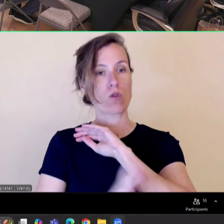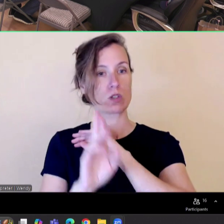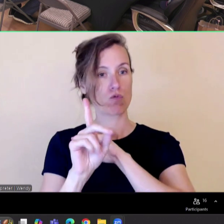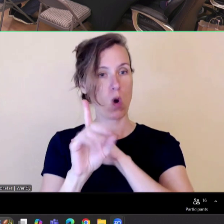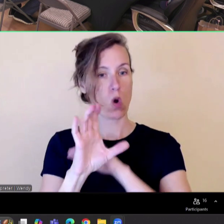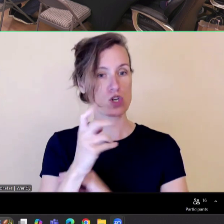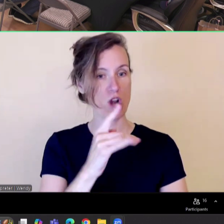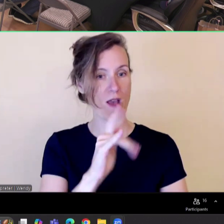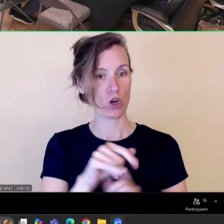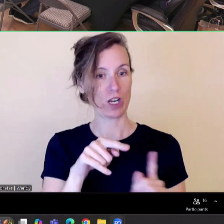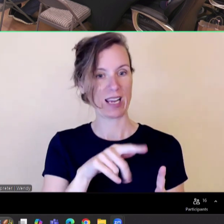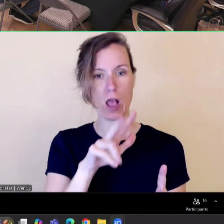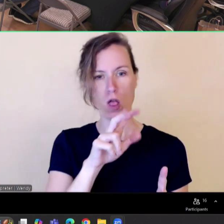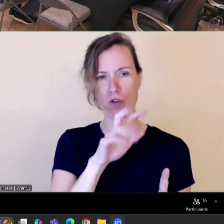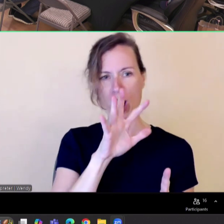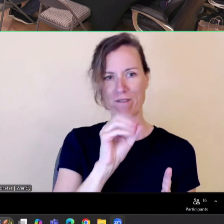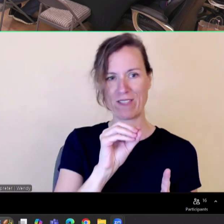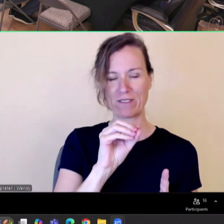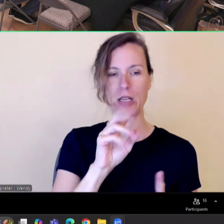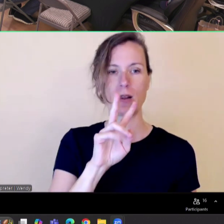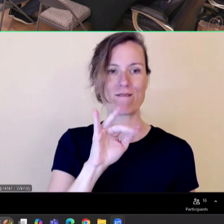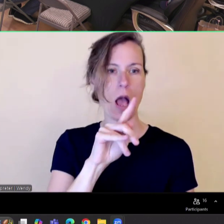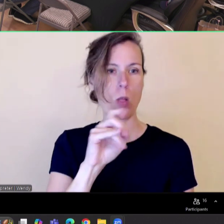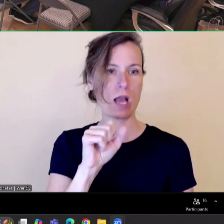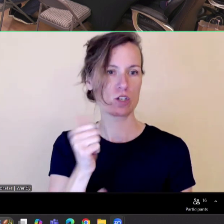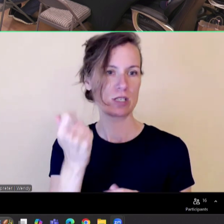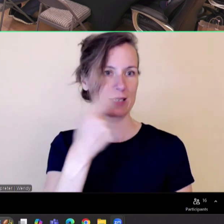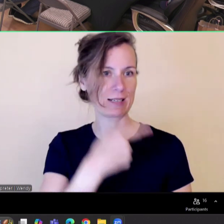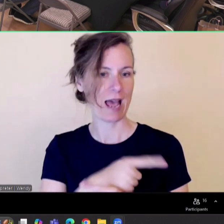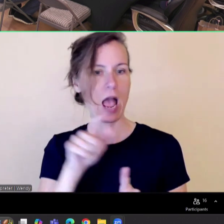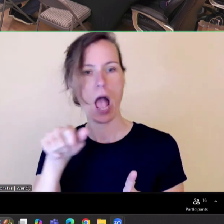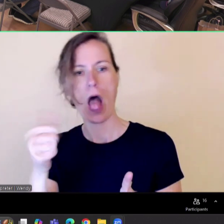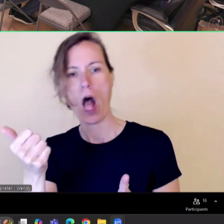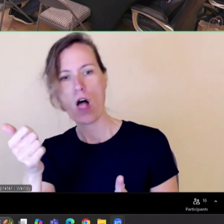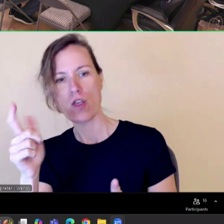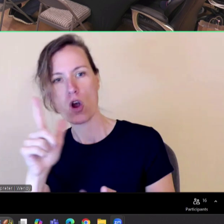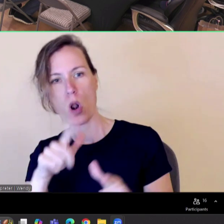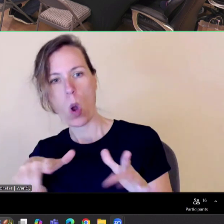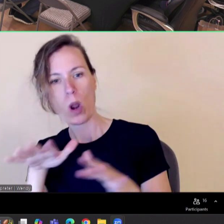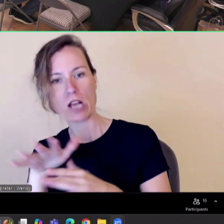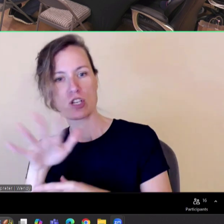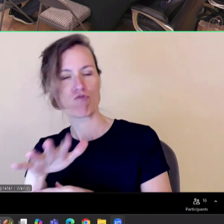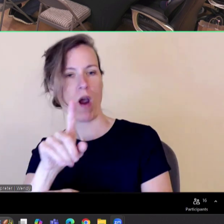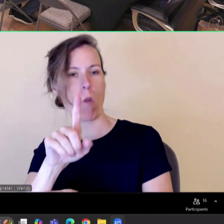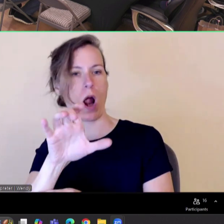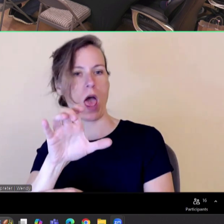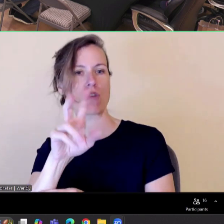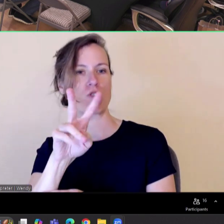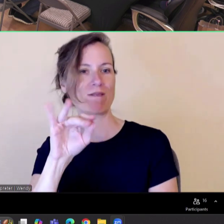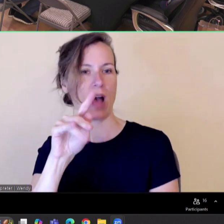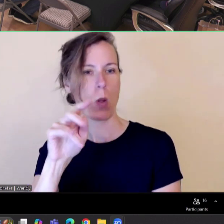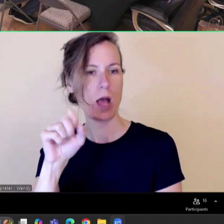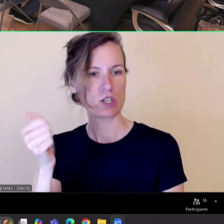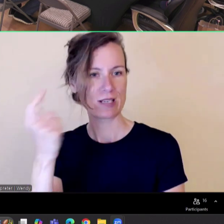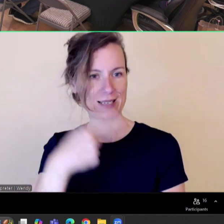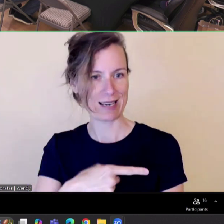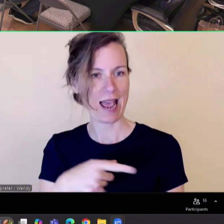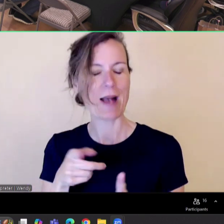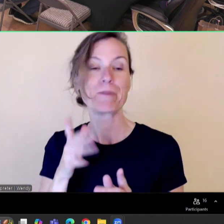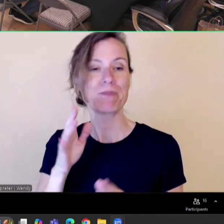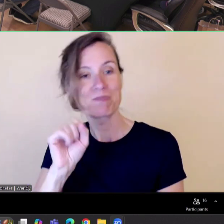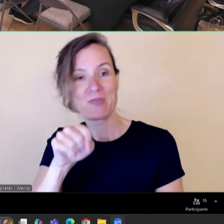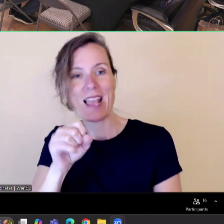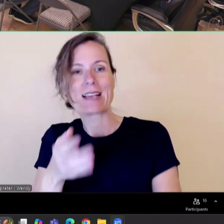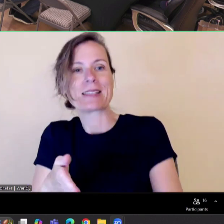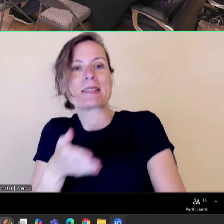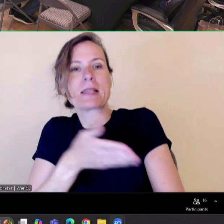some of the other locations were, around 100 violations a day, which is certainly better than the ones that are 1,000, but 100